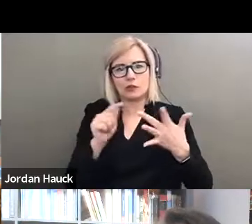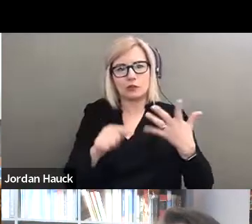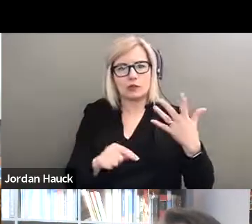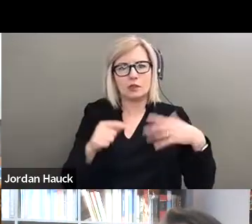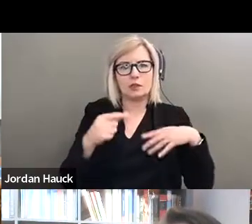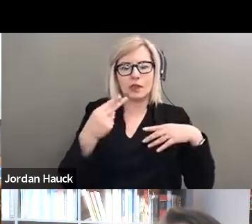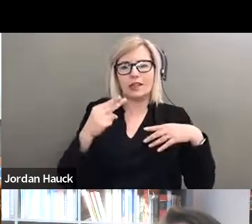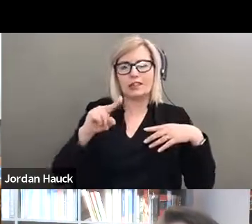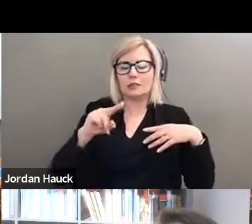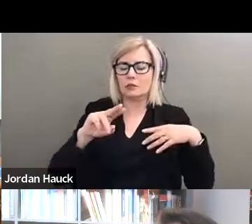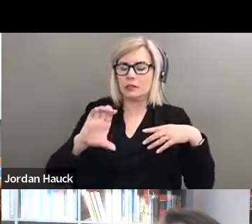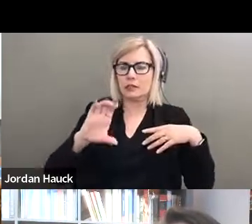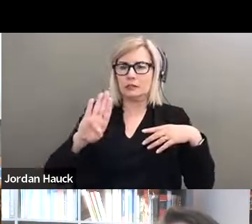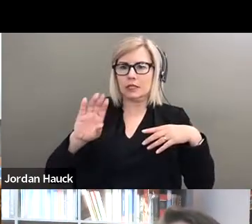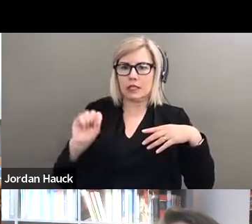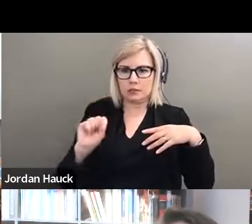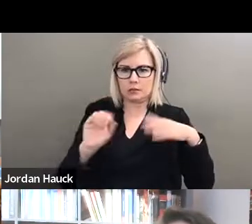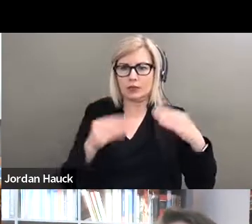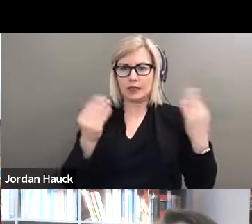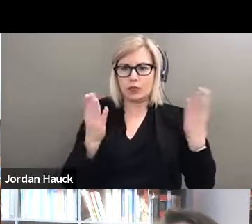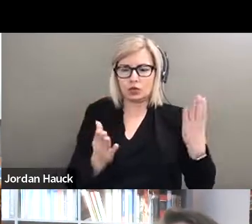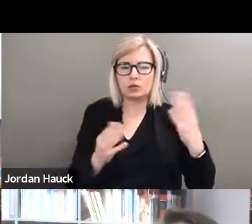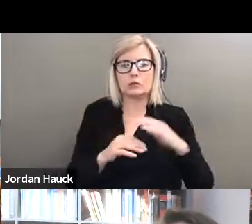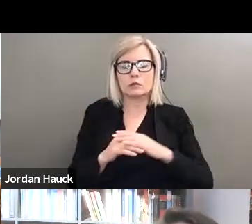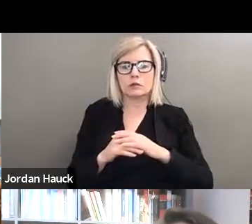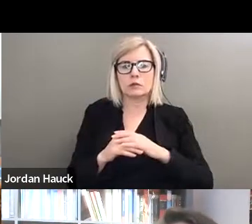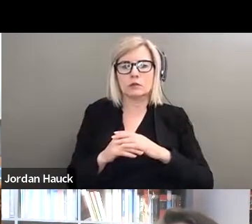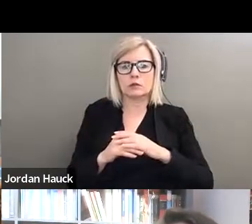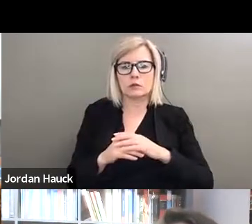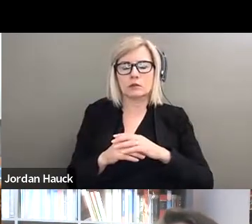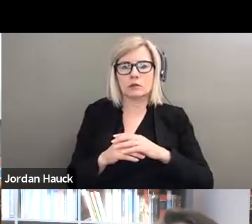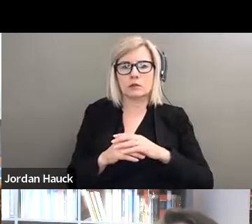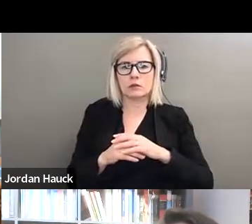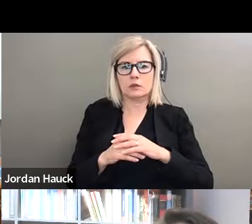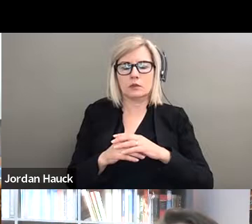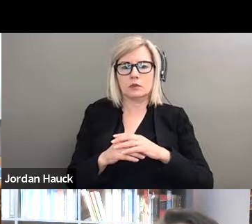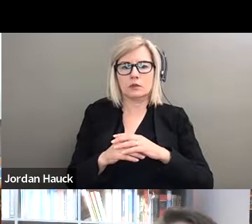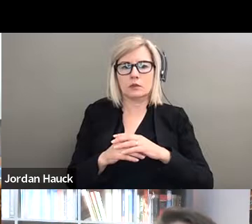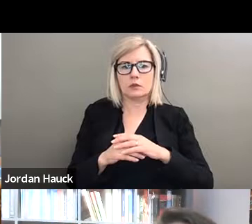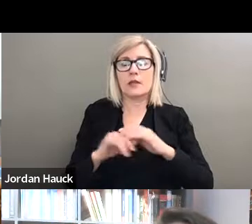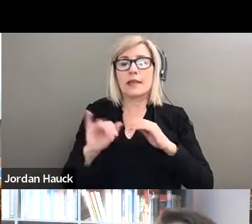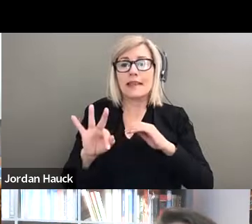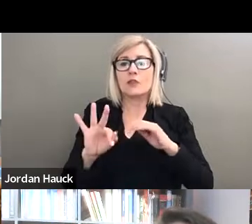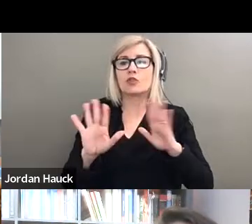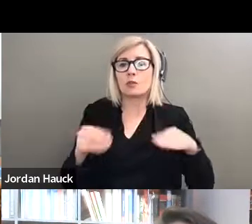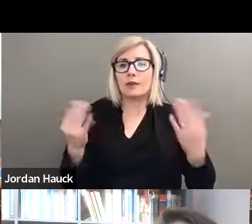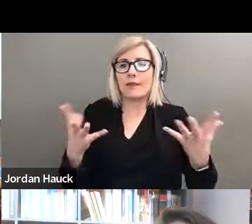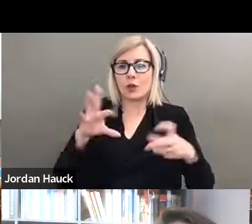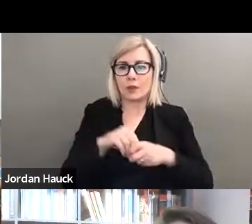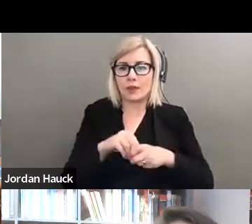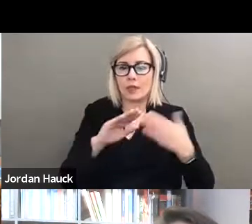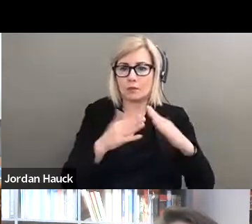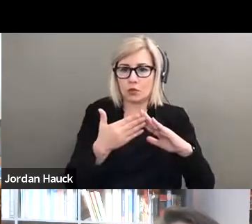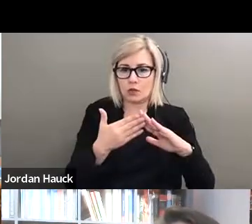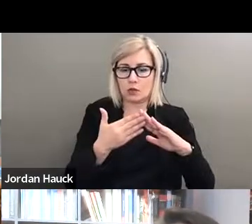HCBS providers. So if there is a provider in the community that